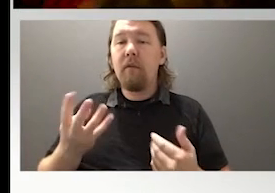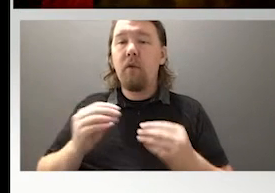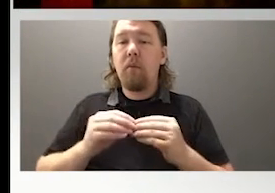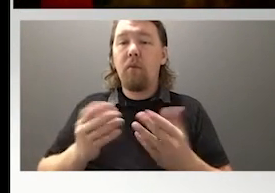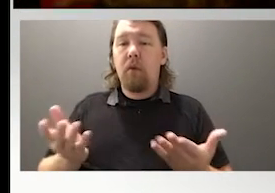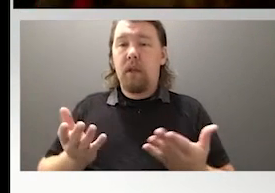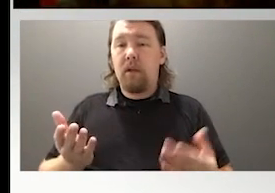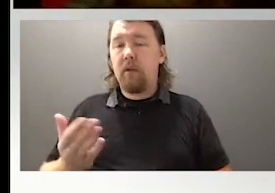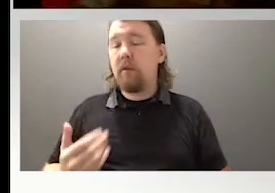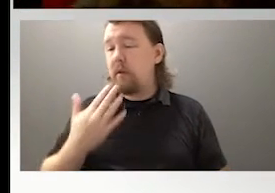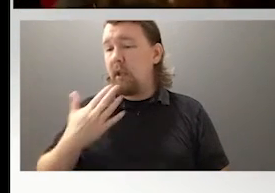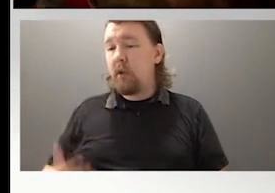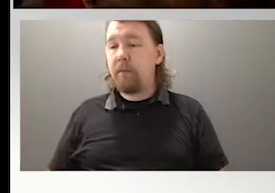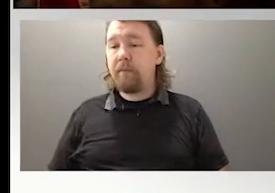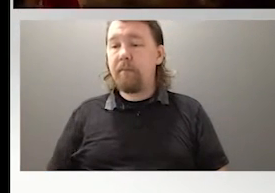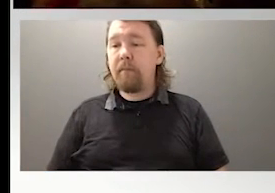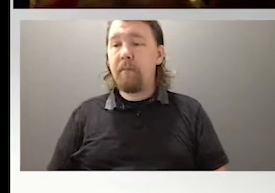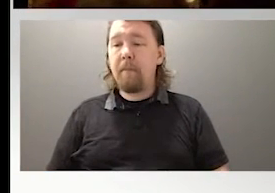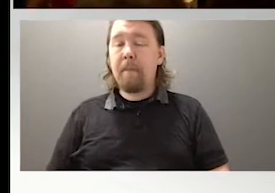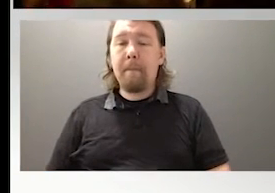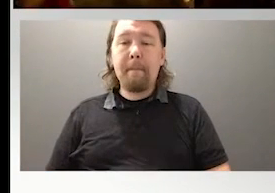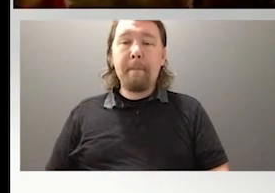here. Thank you, Ms. Herrera.